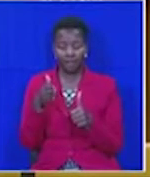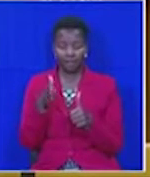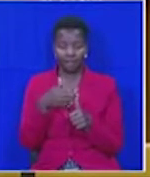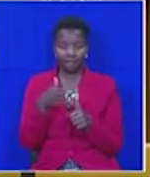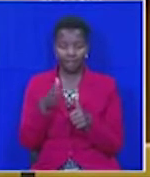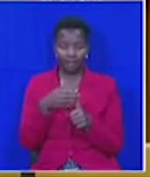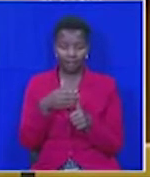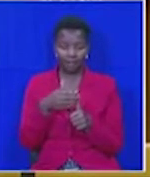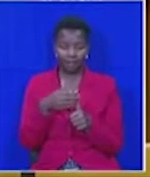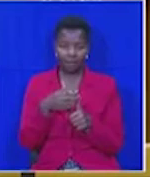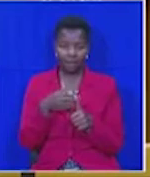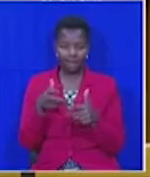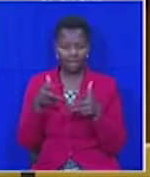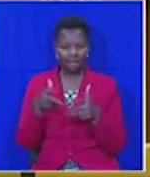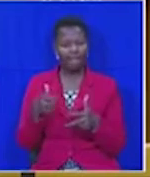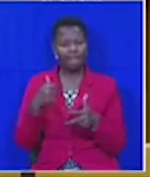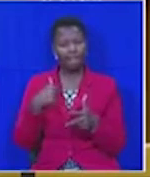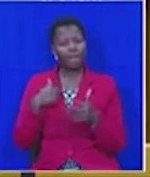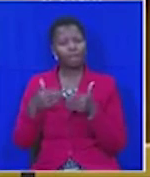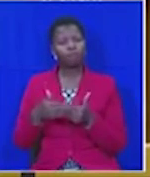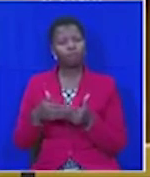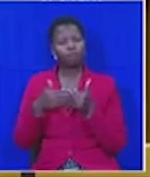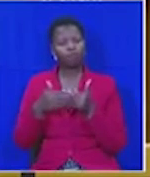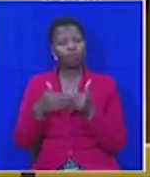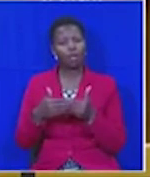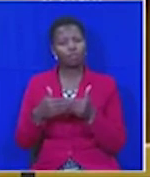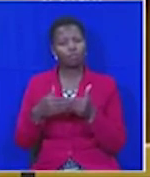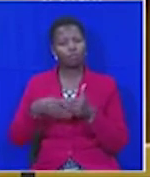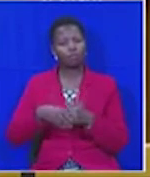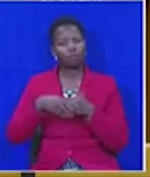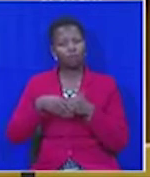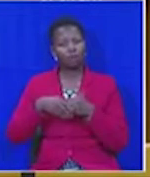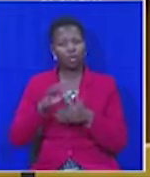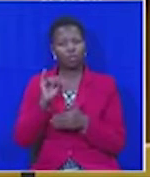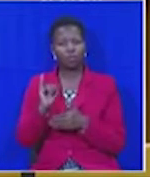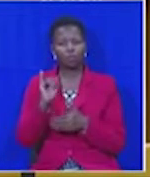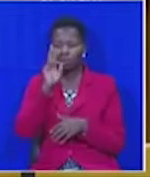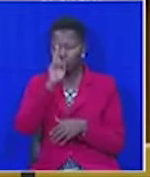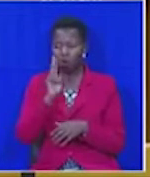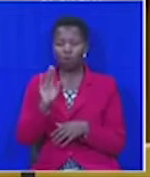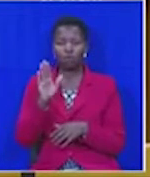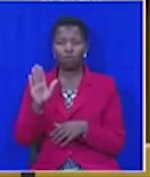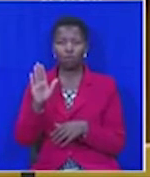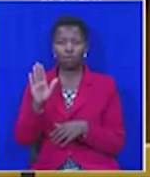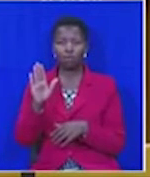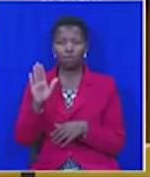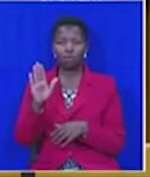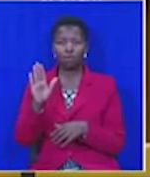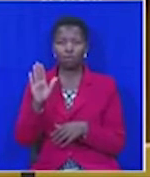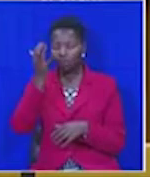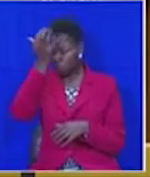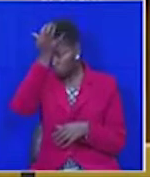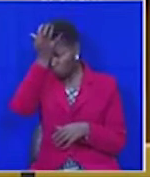congratulate the President, Honorable His Excellency, Honorable Jacob Zuma, kuba